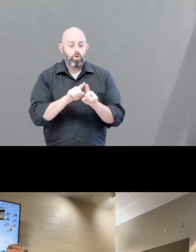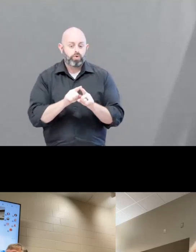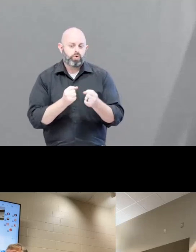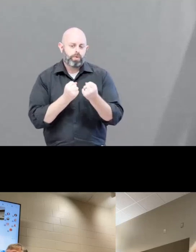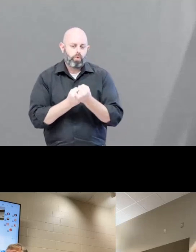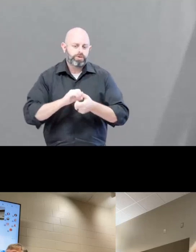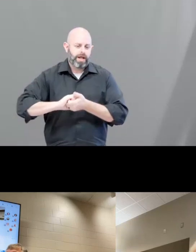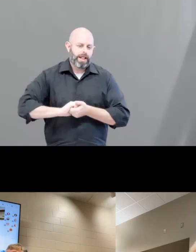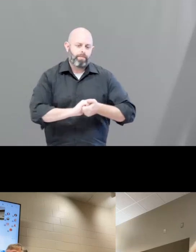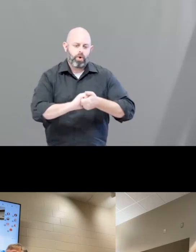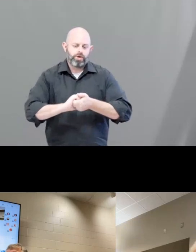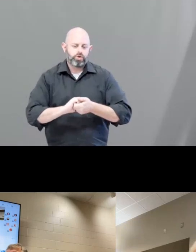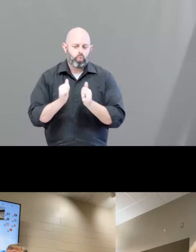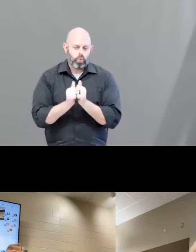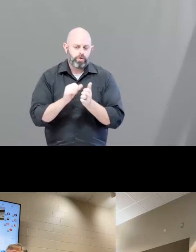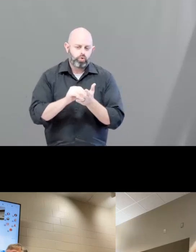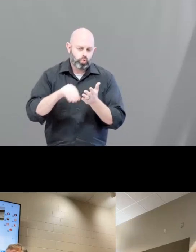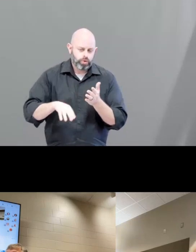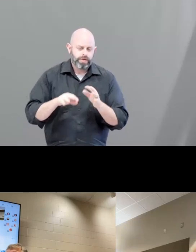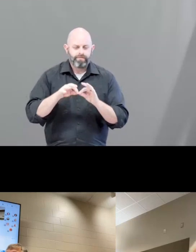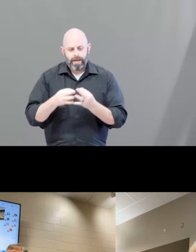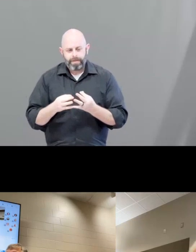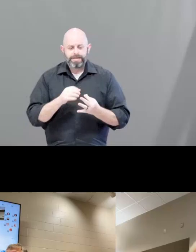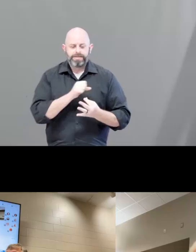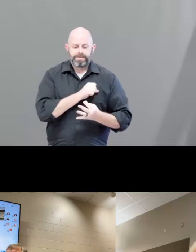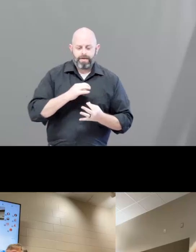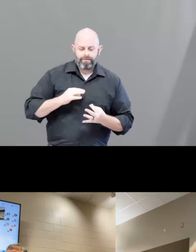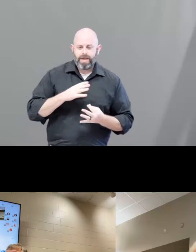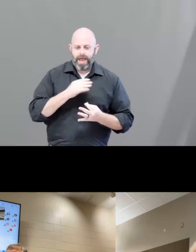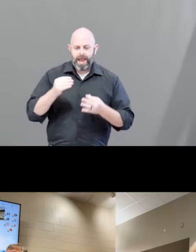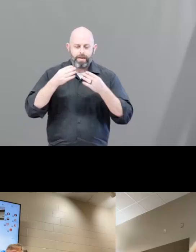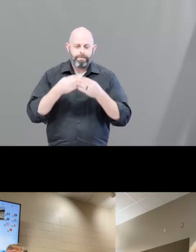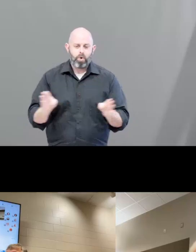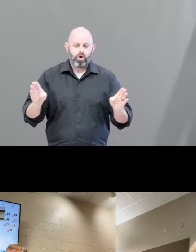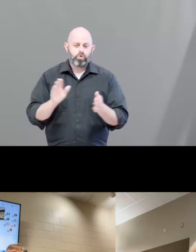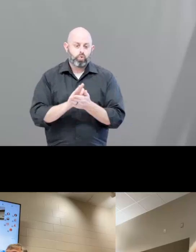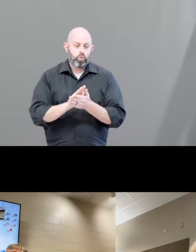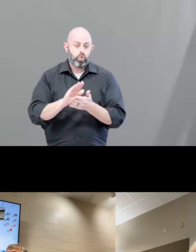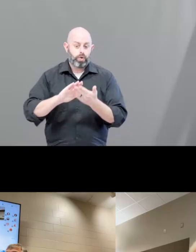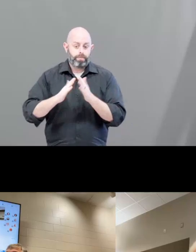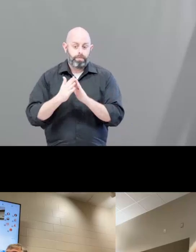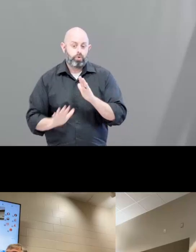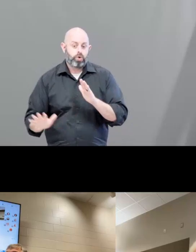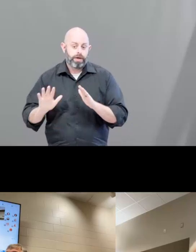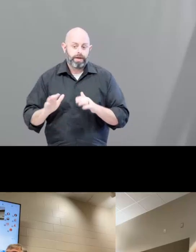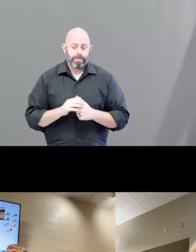supports collaboration among students, families, staff, and the broader school community.